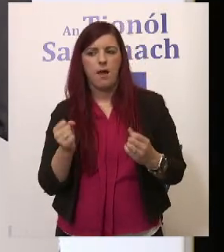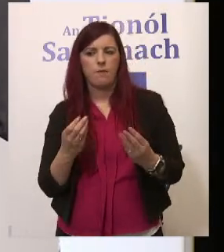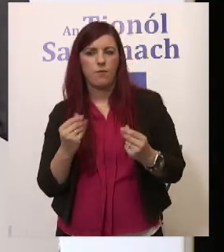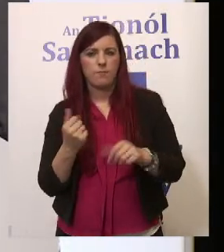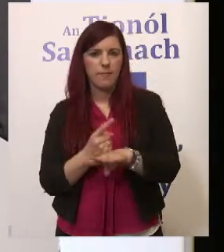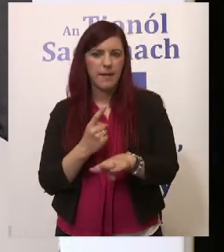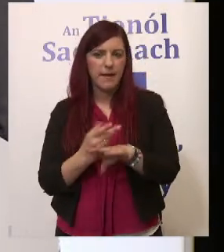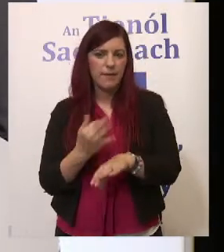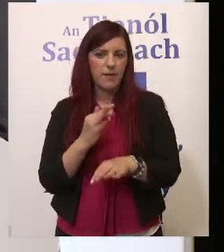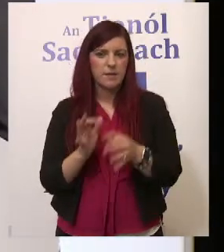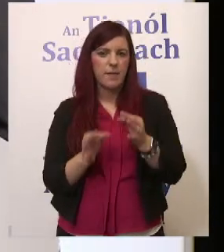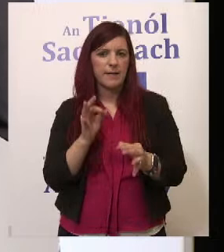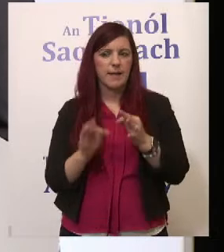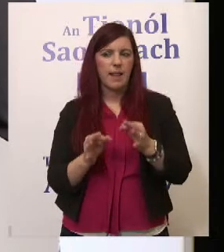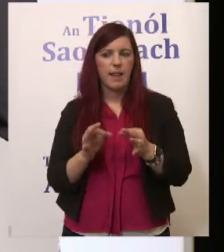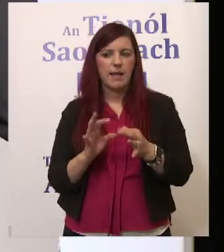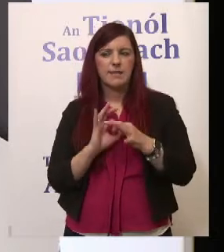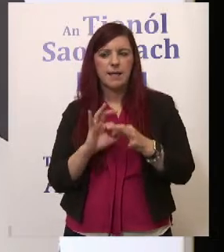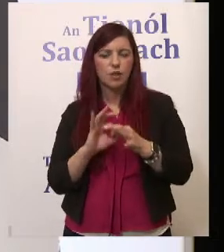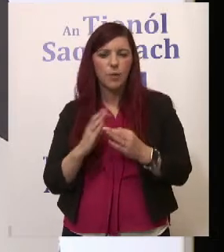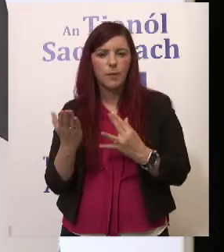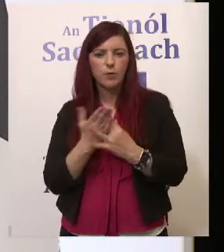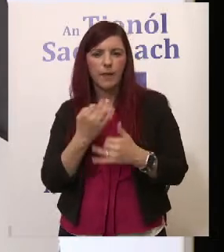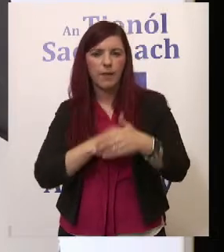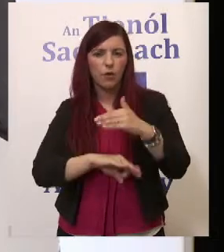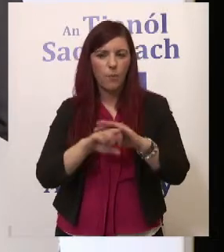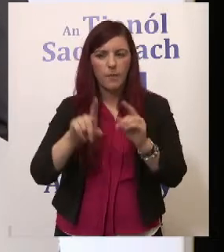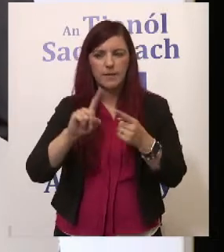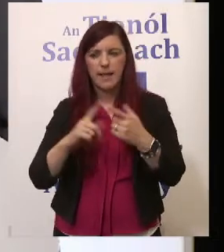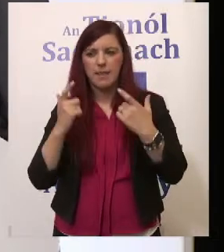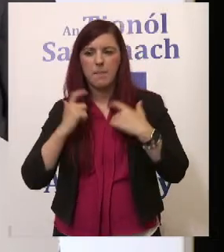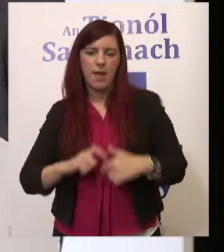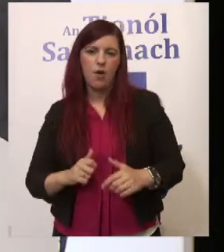political tension between a government of the day and the mayor of the day.